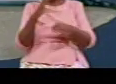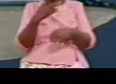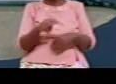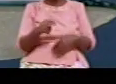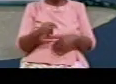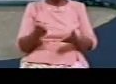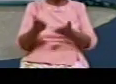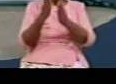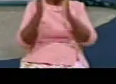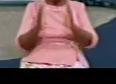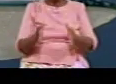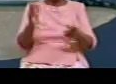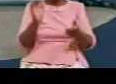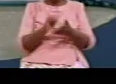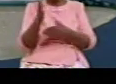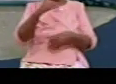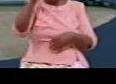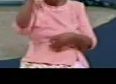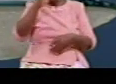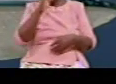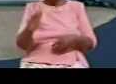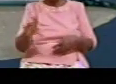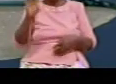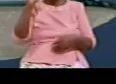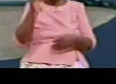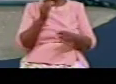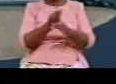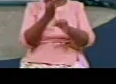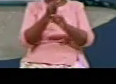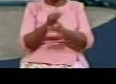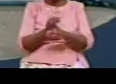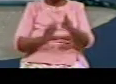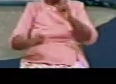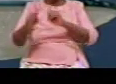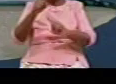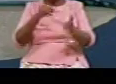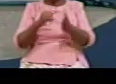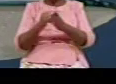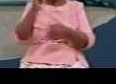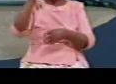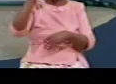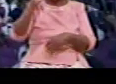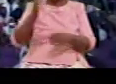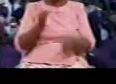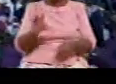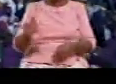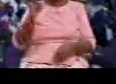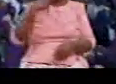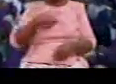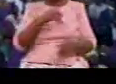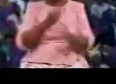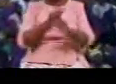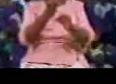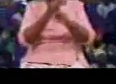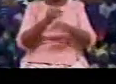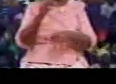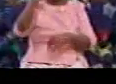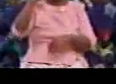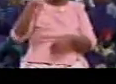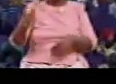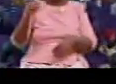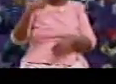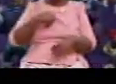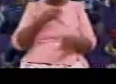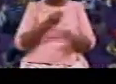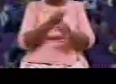be found faithful. He'll find me faithful. I said he'll find me faithful. You know, there are